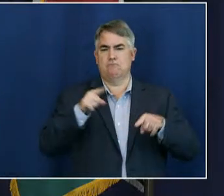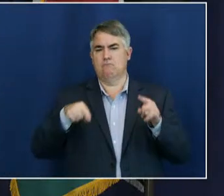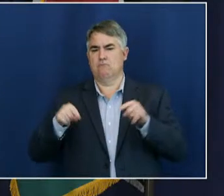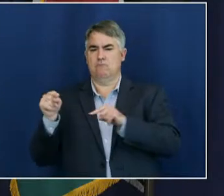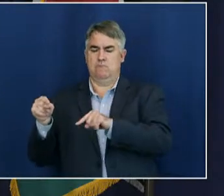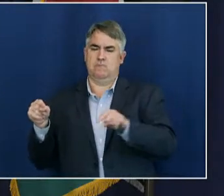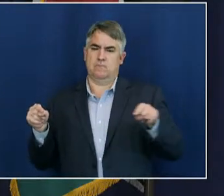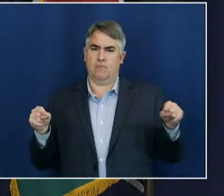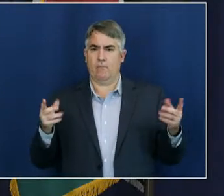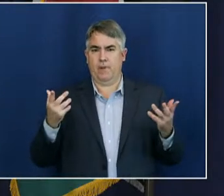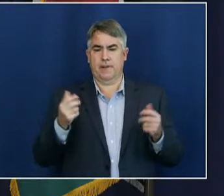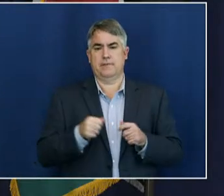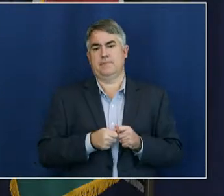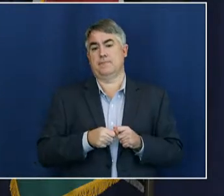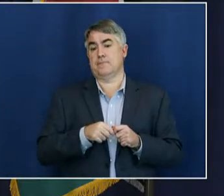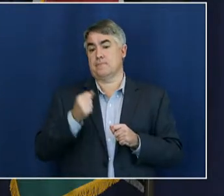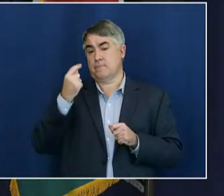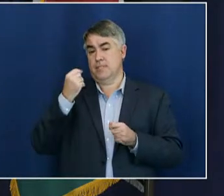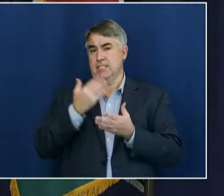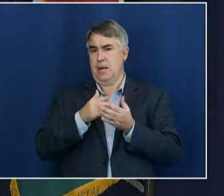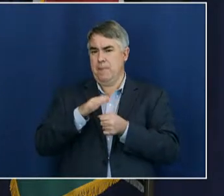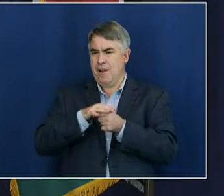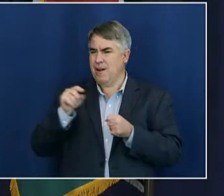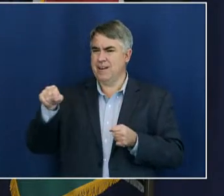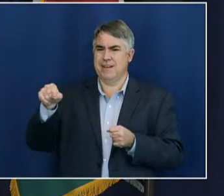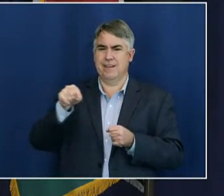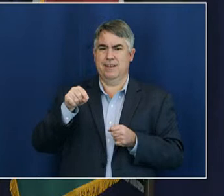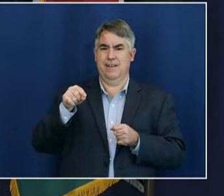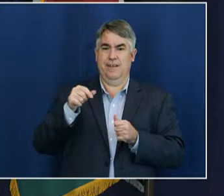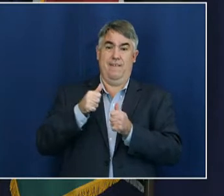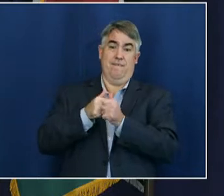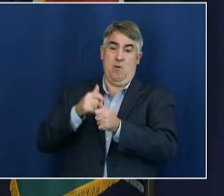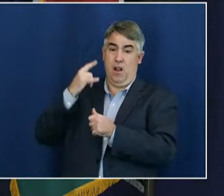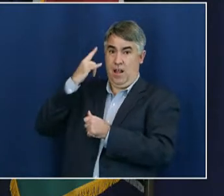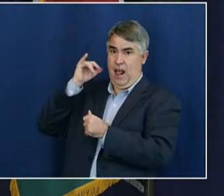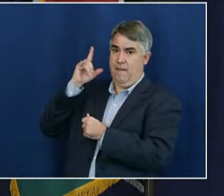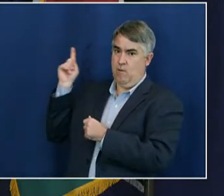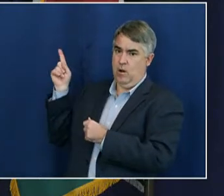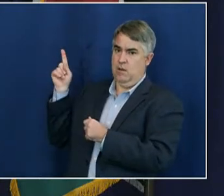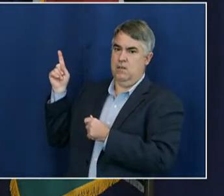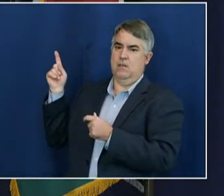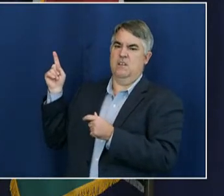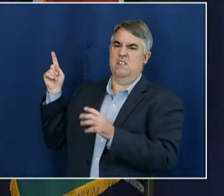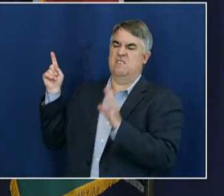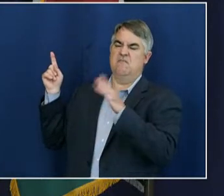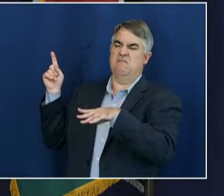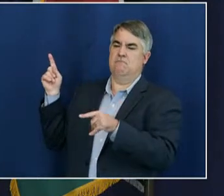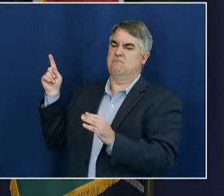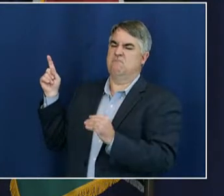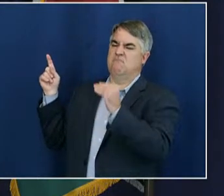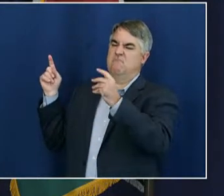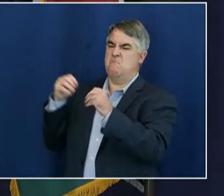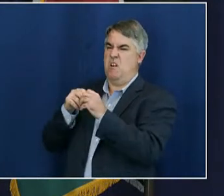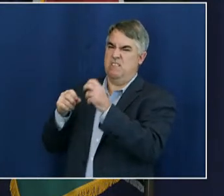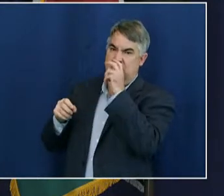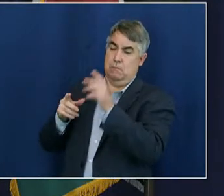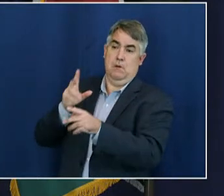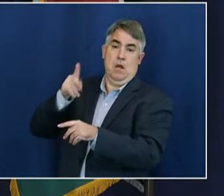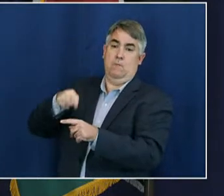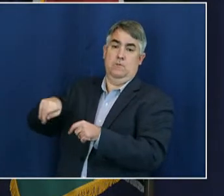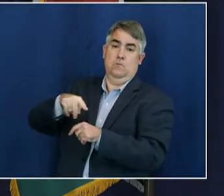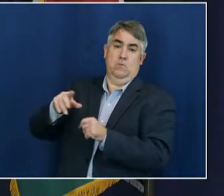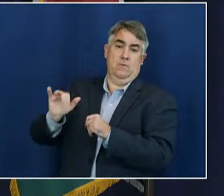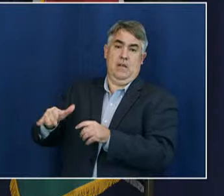and there are a couple of areas where we are. So we will continue to look at everything very